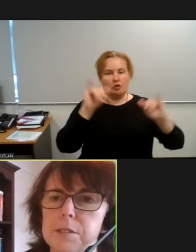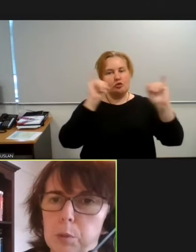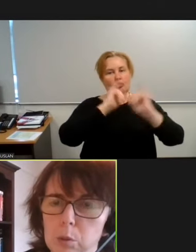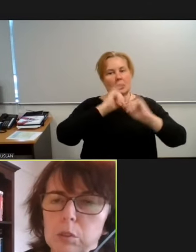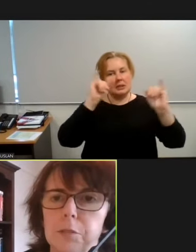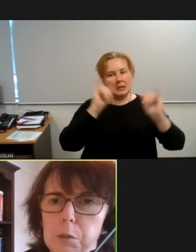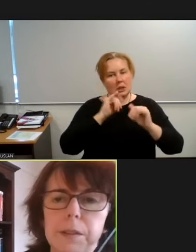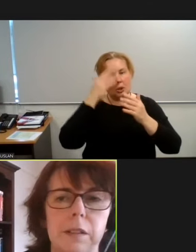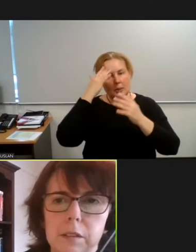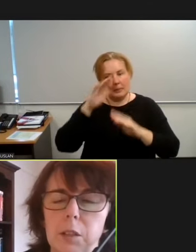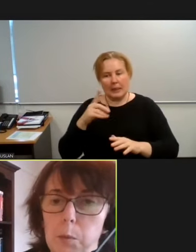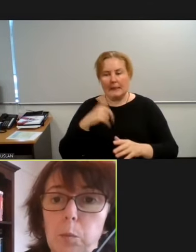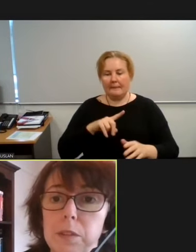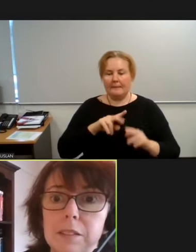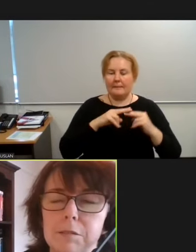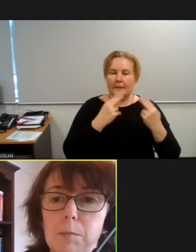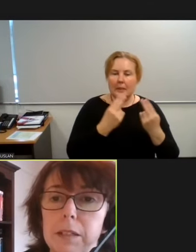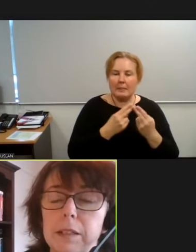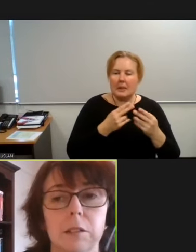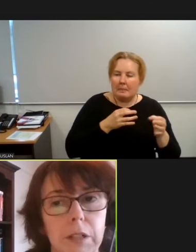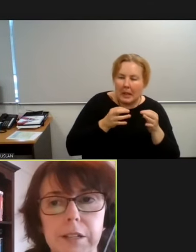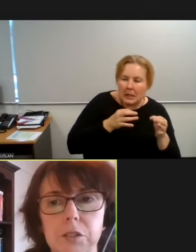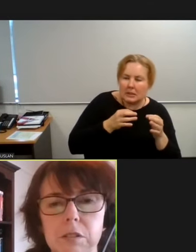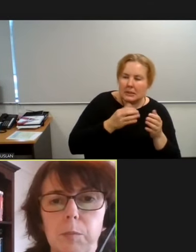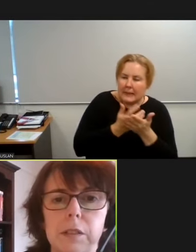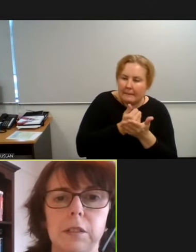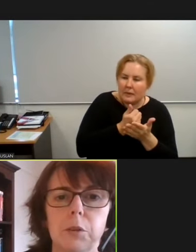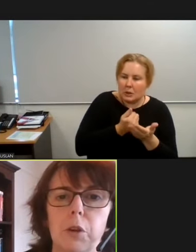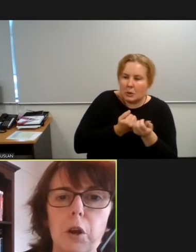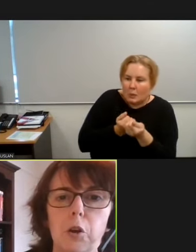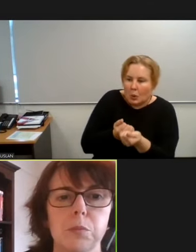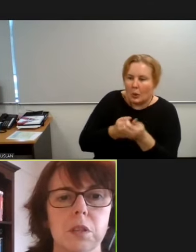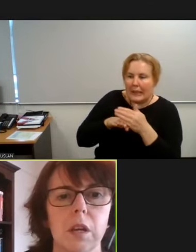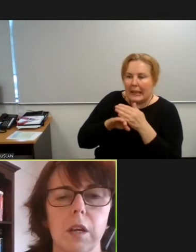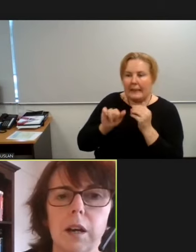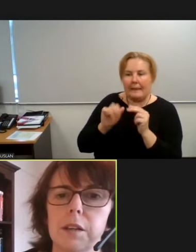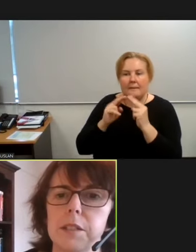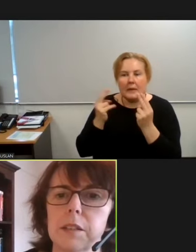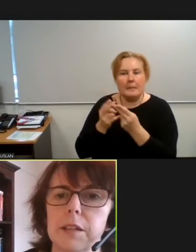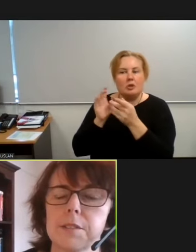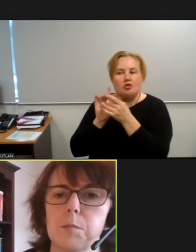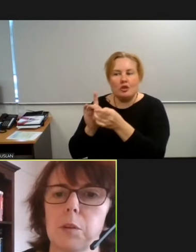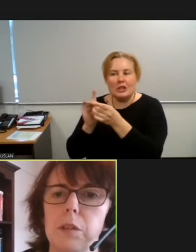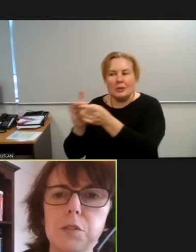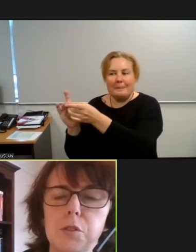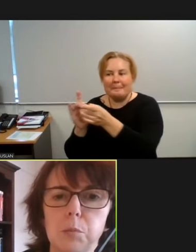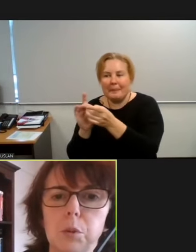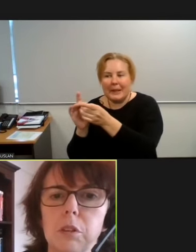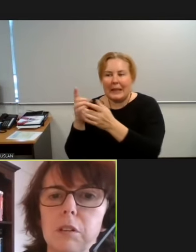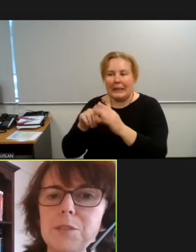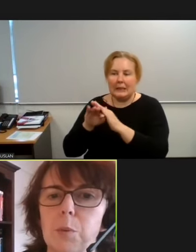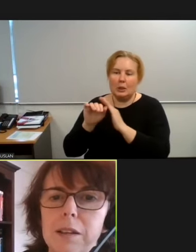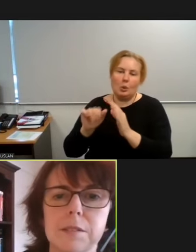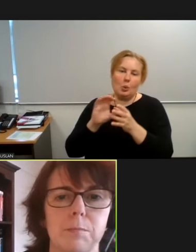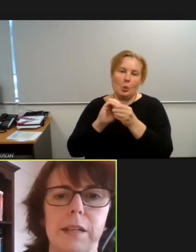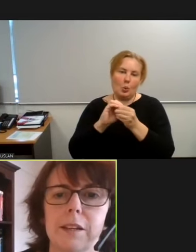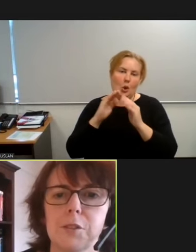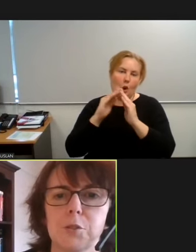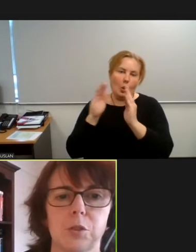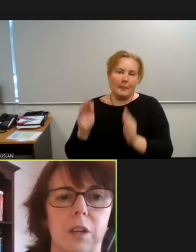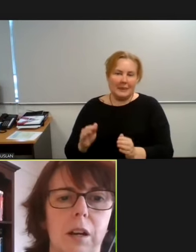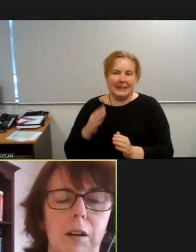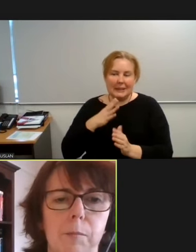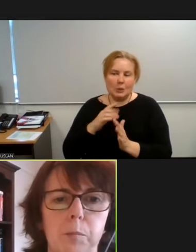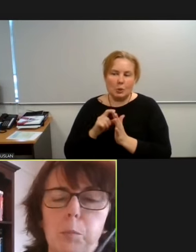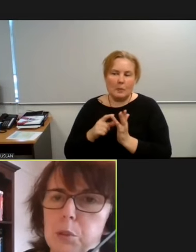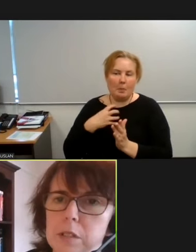planning and support for women in, you know, within the family, in the relationship and in their own homes. And I think that's something we need to do more of, as well as making